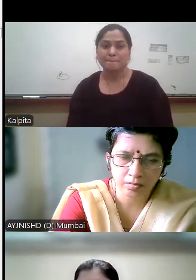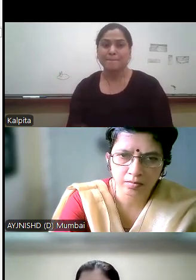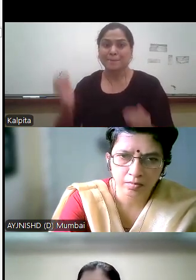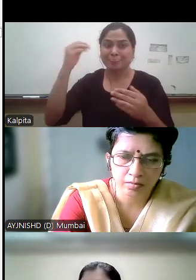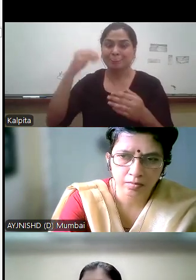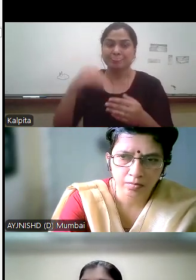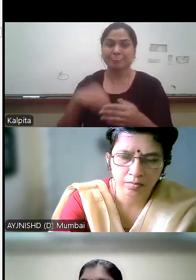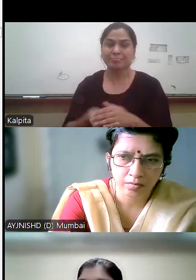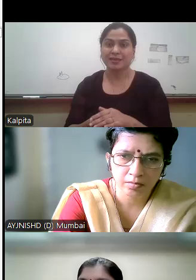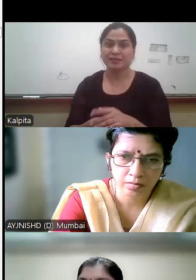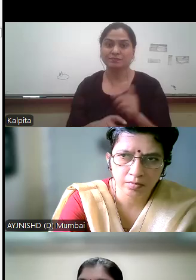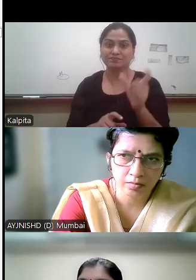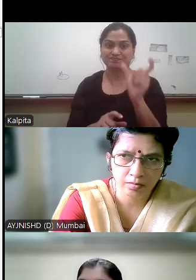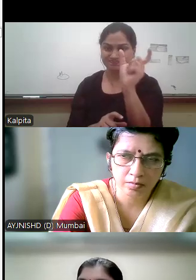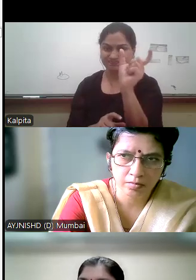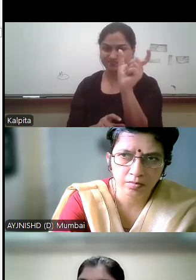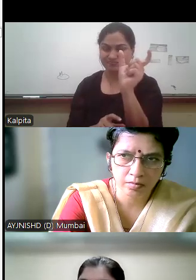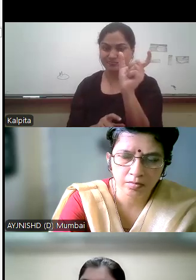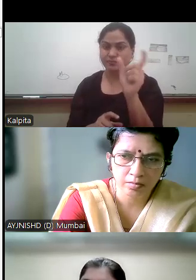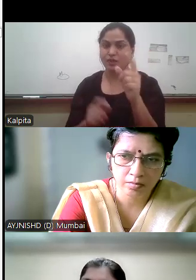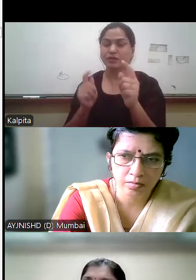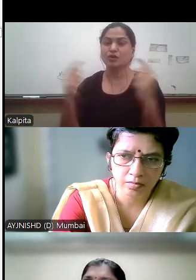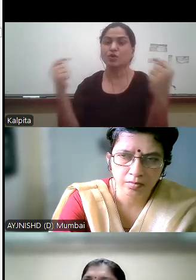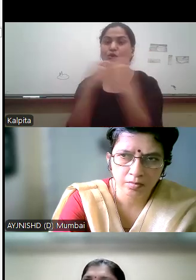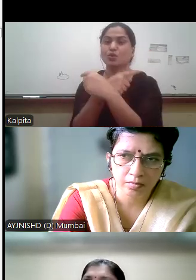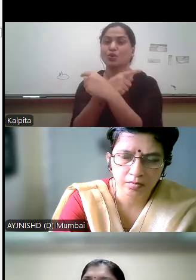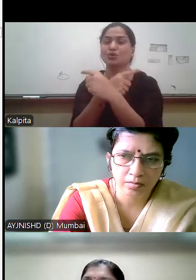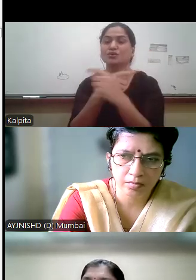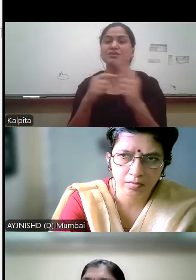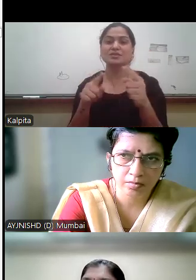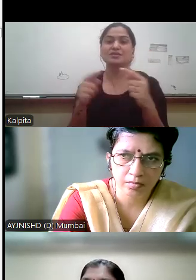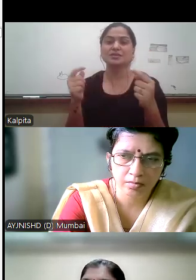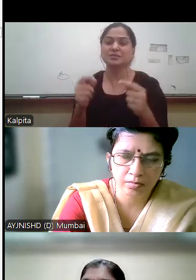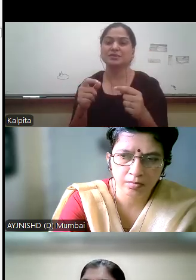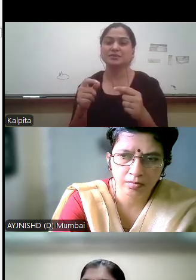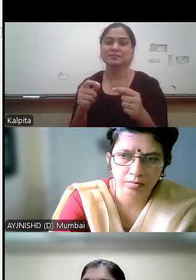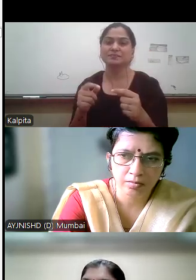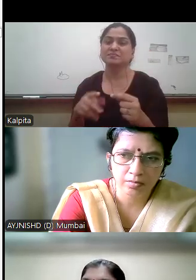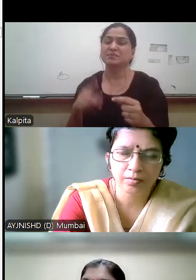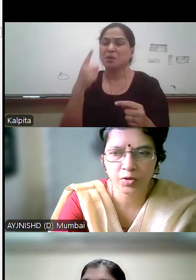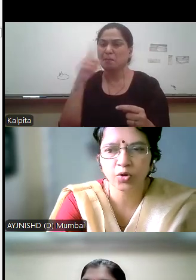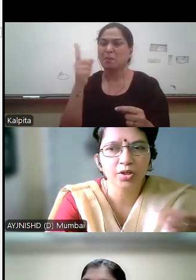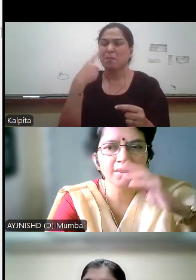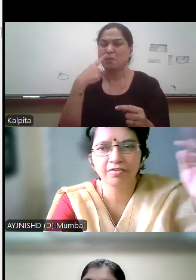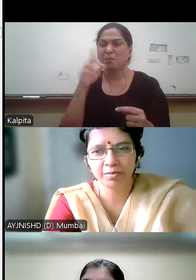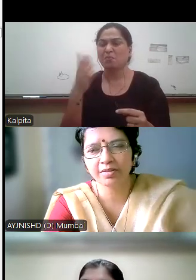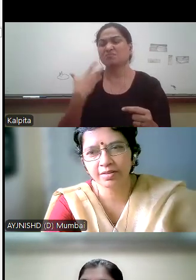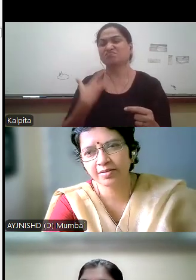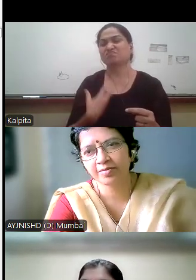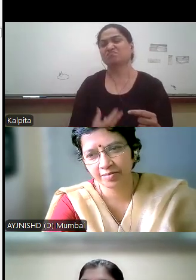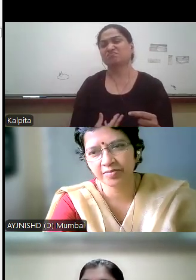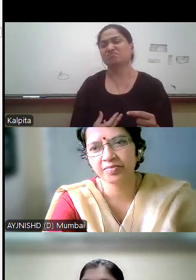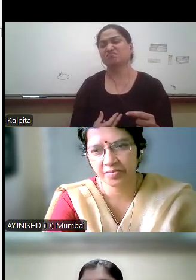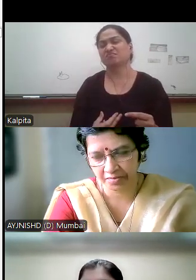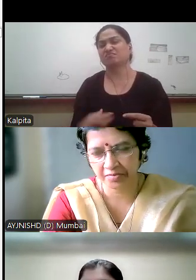days. The transdisciplinary or the cross disability centers. What happens is parents get tired, the child gets tired running